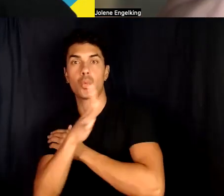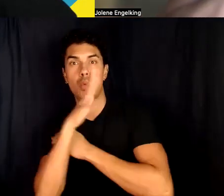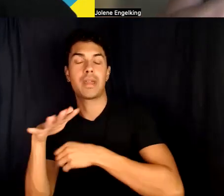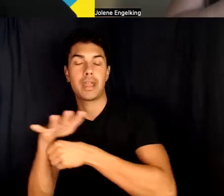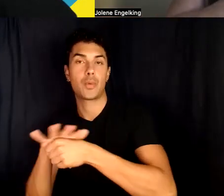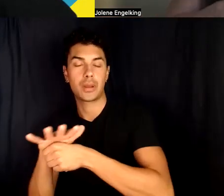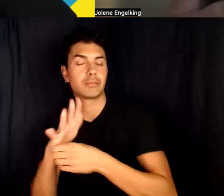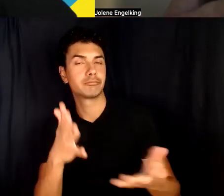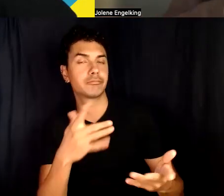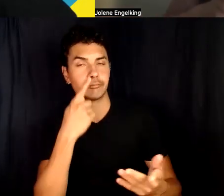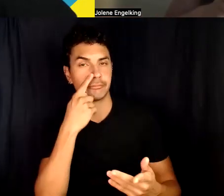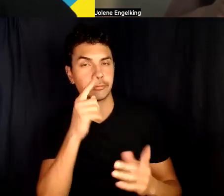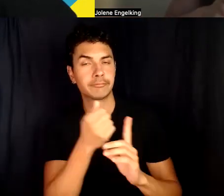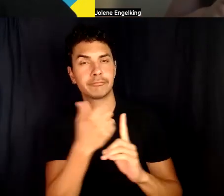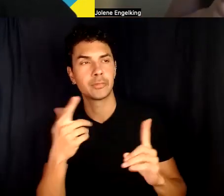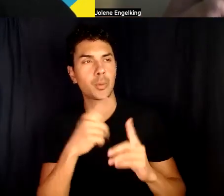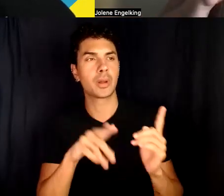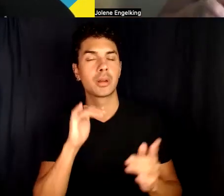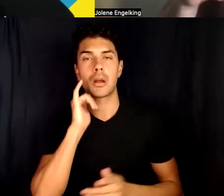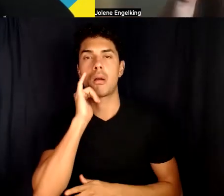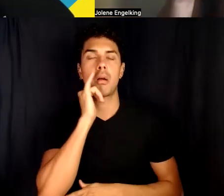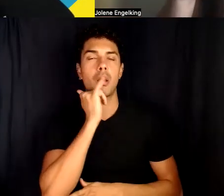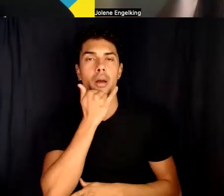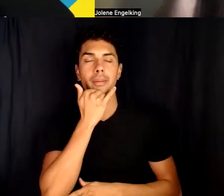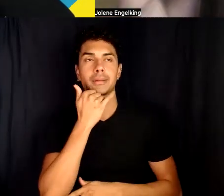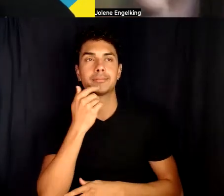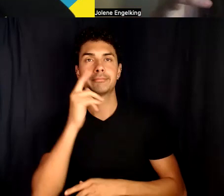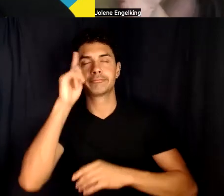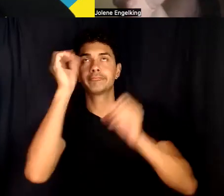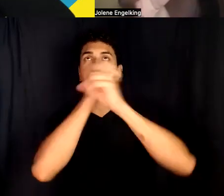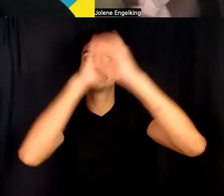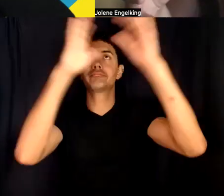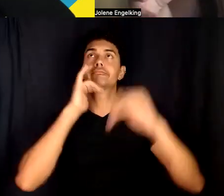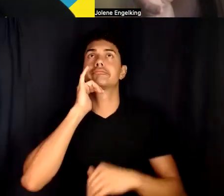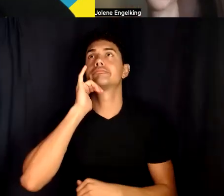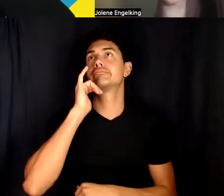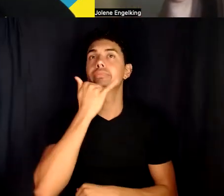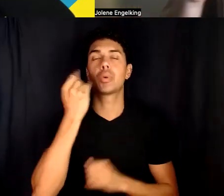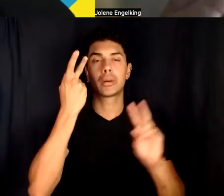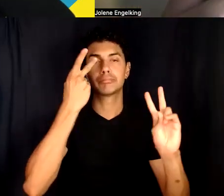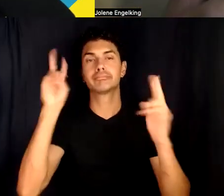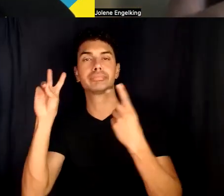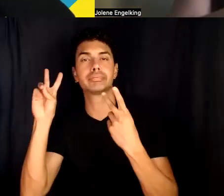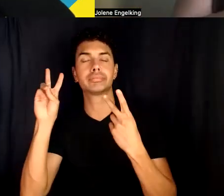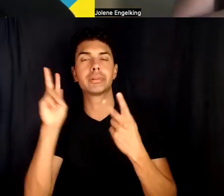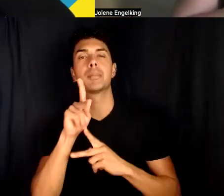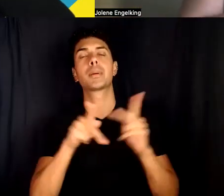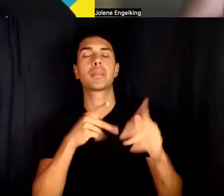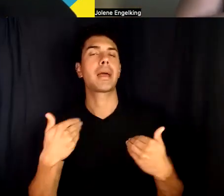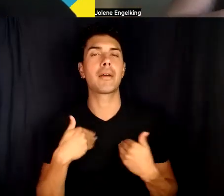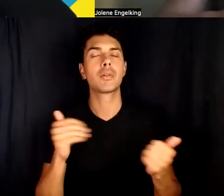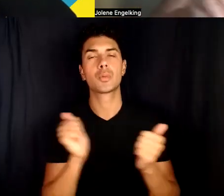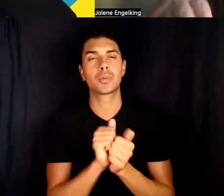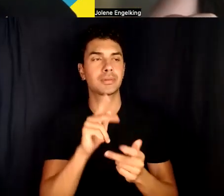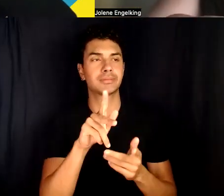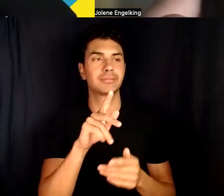as common issues or misconceptions that happen when working with non-Native service providers? Like what issues have they said